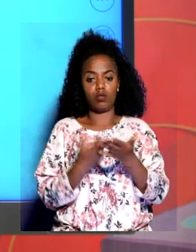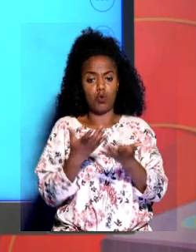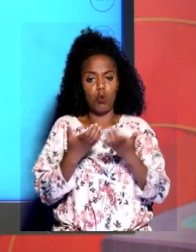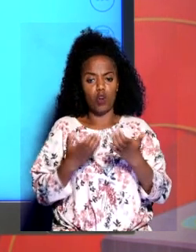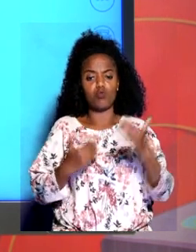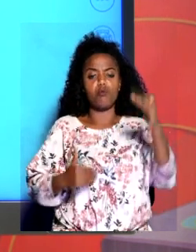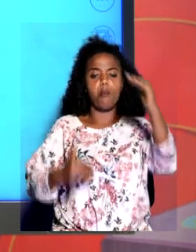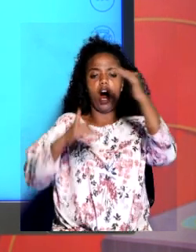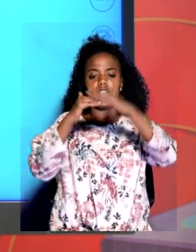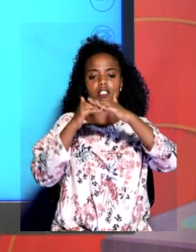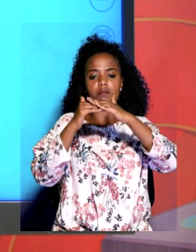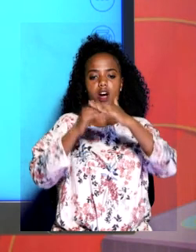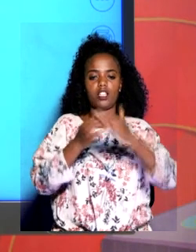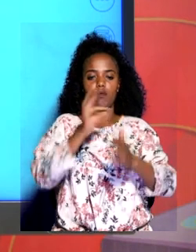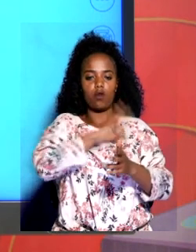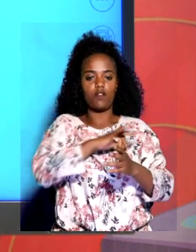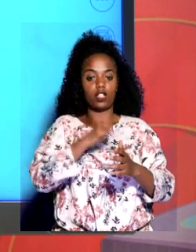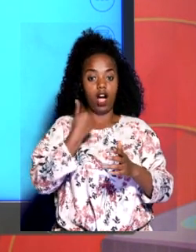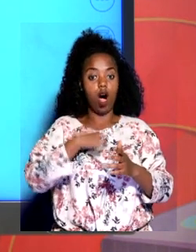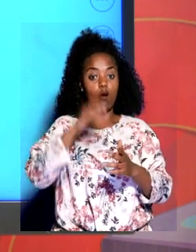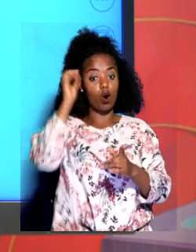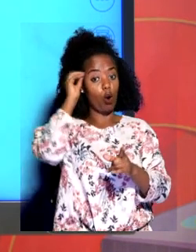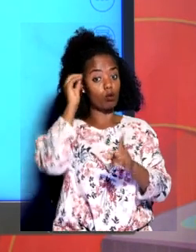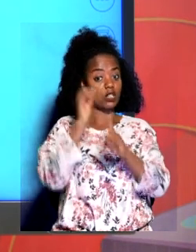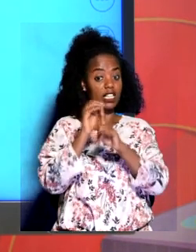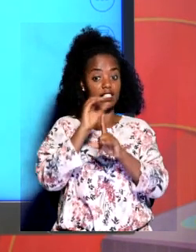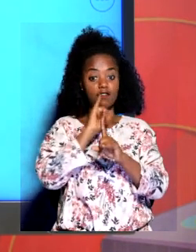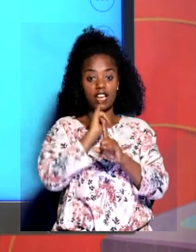profit. So our objective is